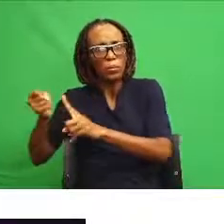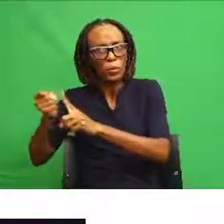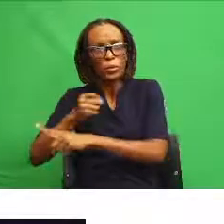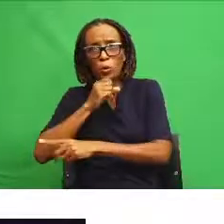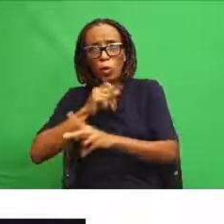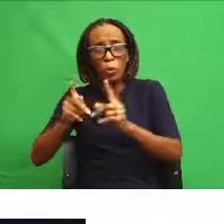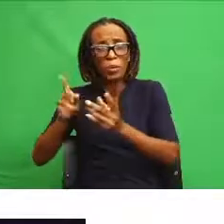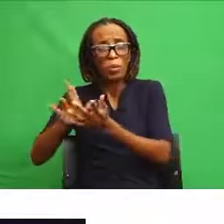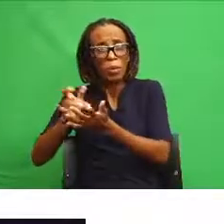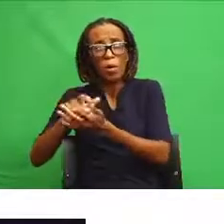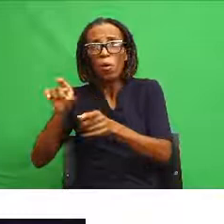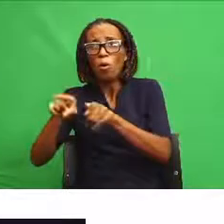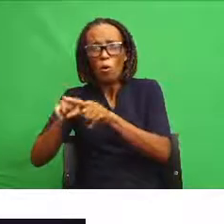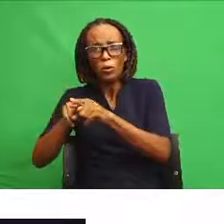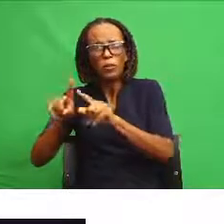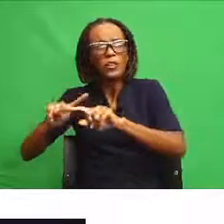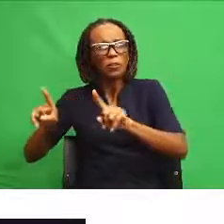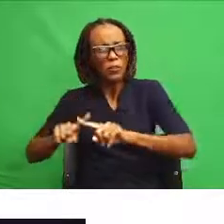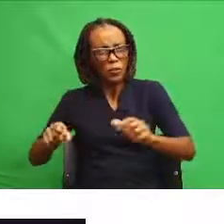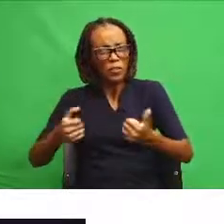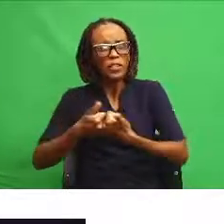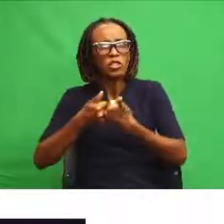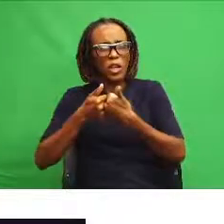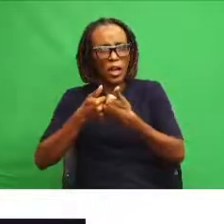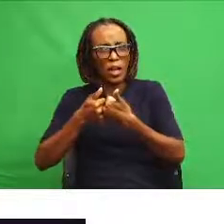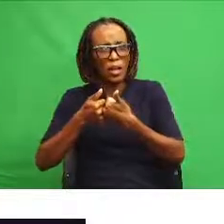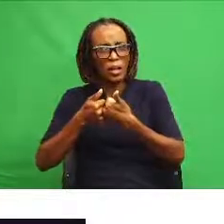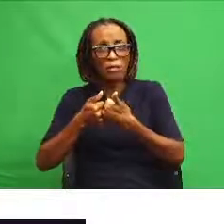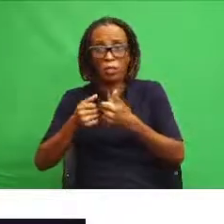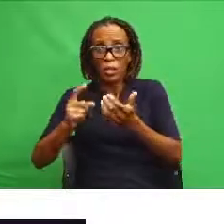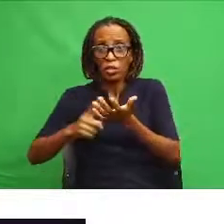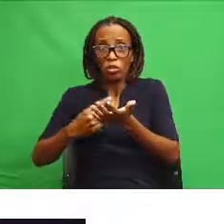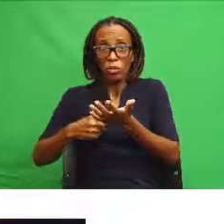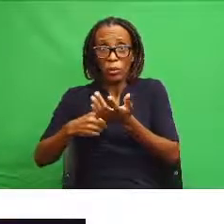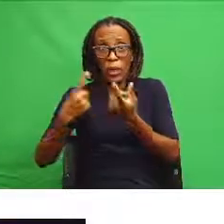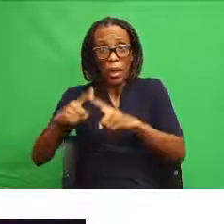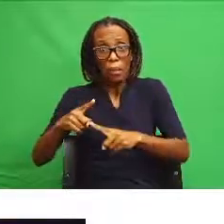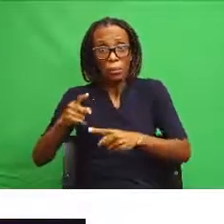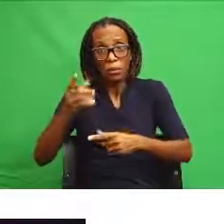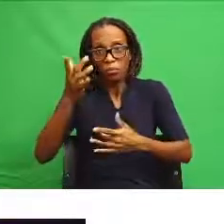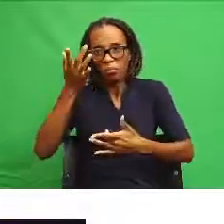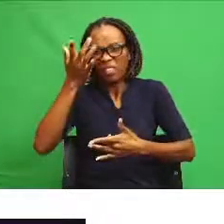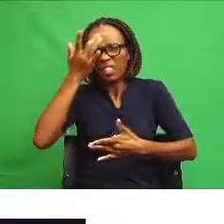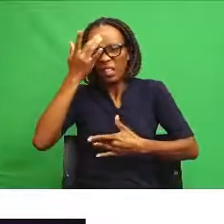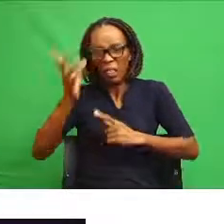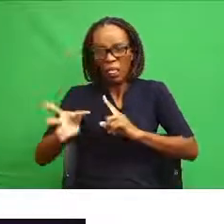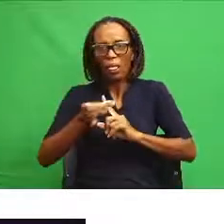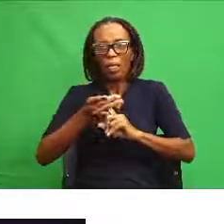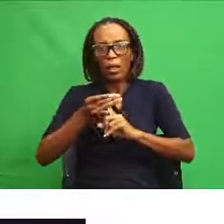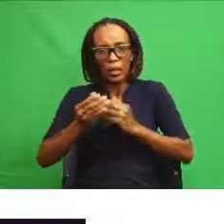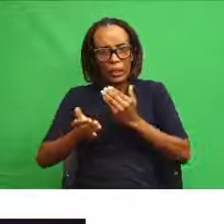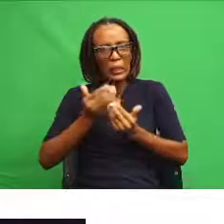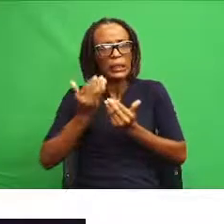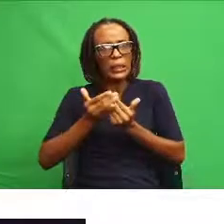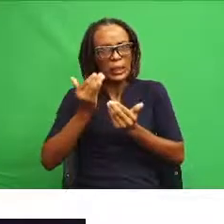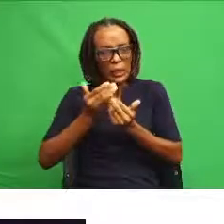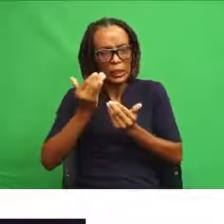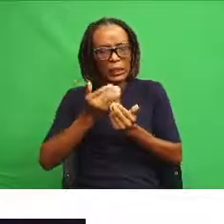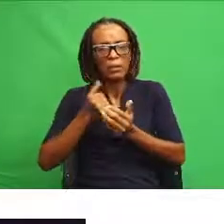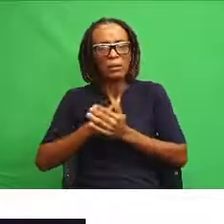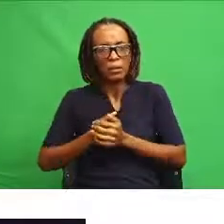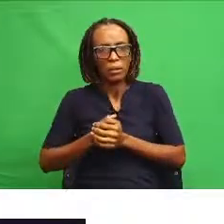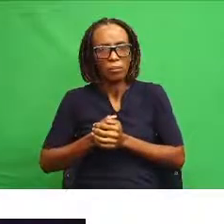not just in terms of their vulnerability to illness and complications, which caused a higher number of persons to